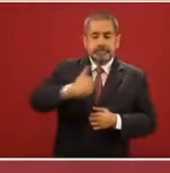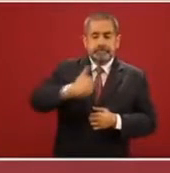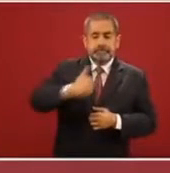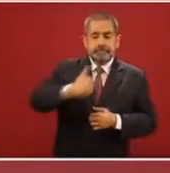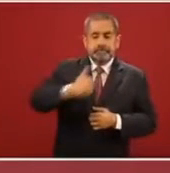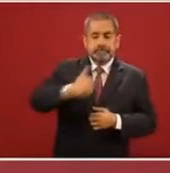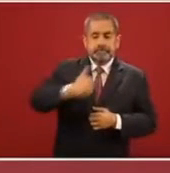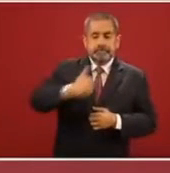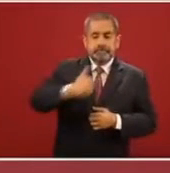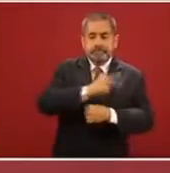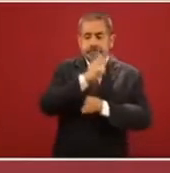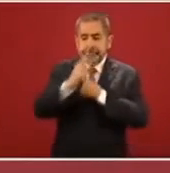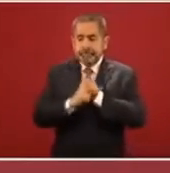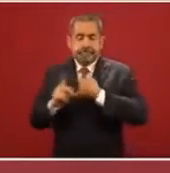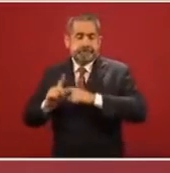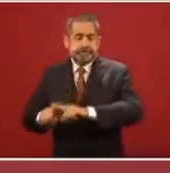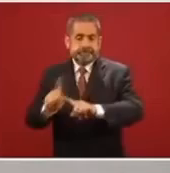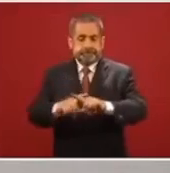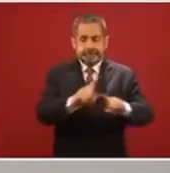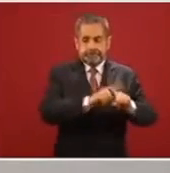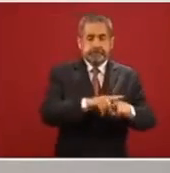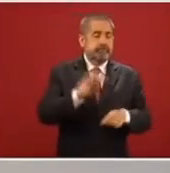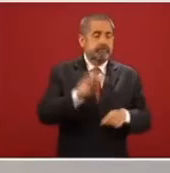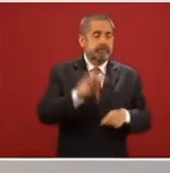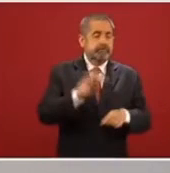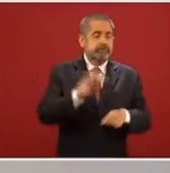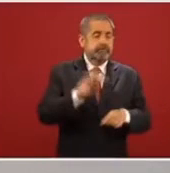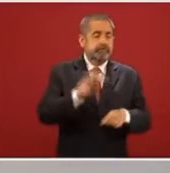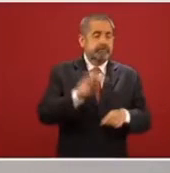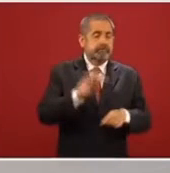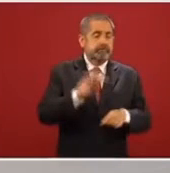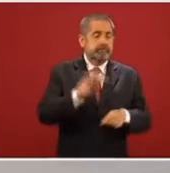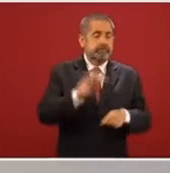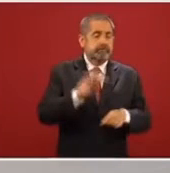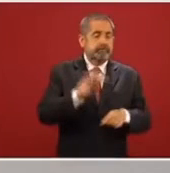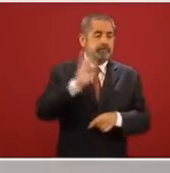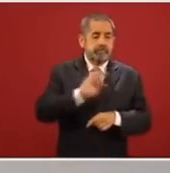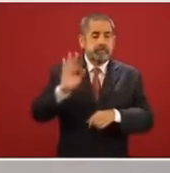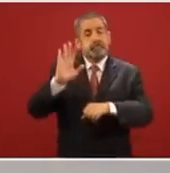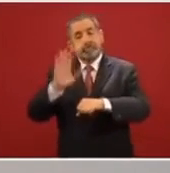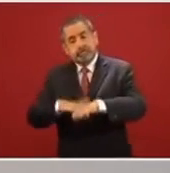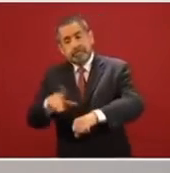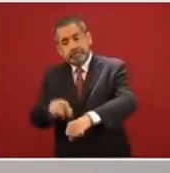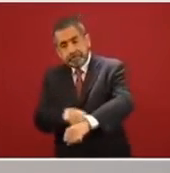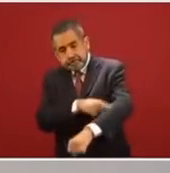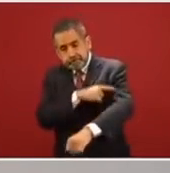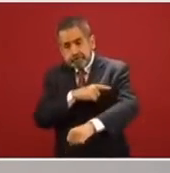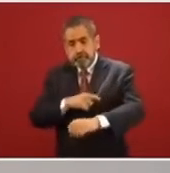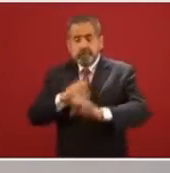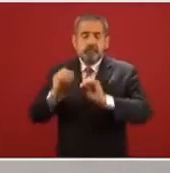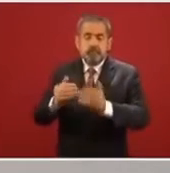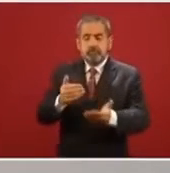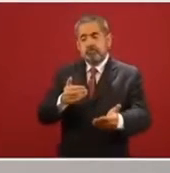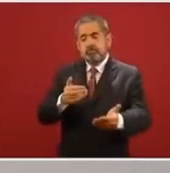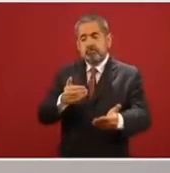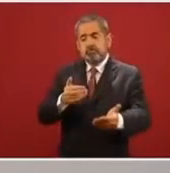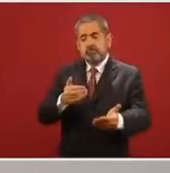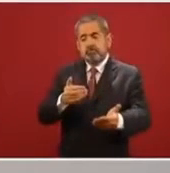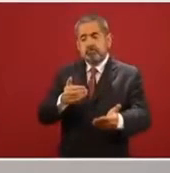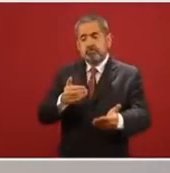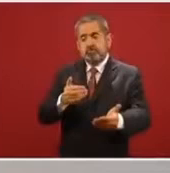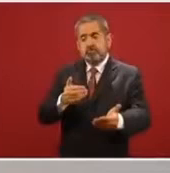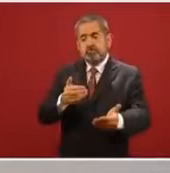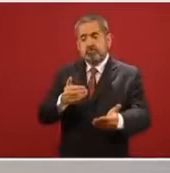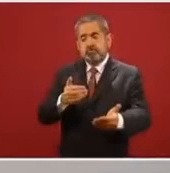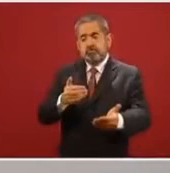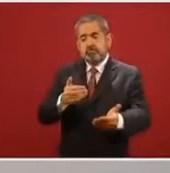different characteristics, podría extenderse más, it could extend more. podría haber pequeños repuntes There could